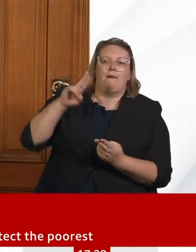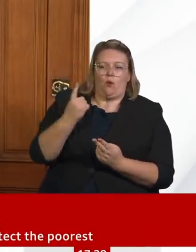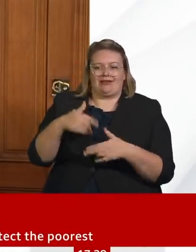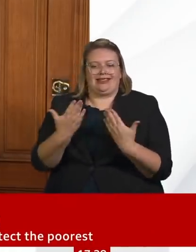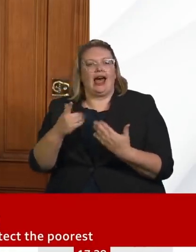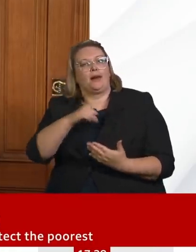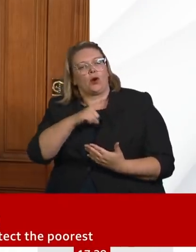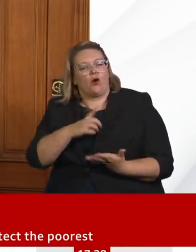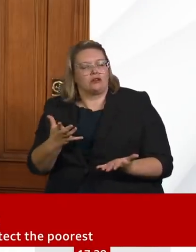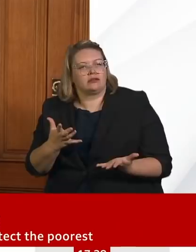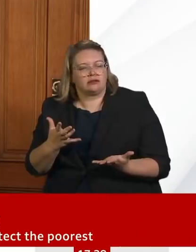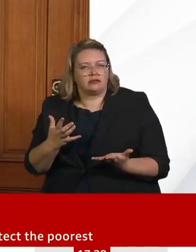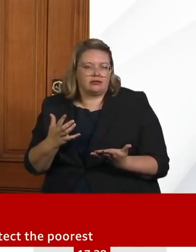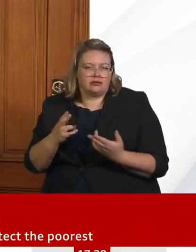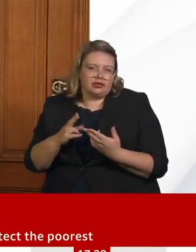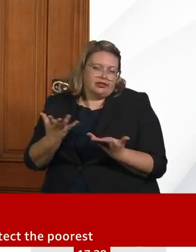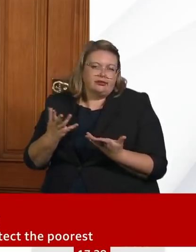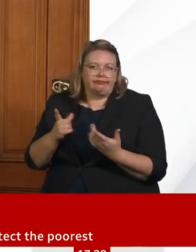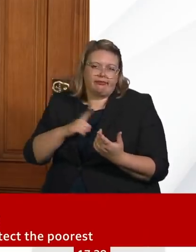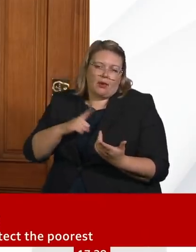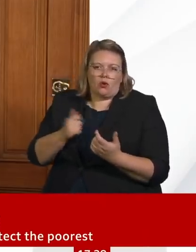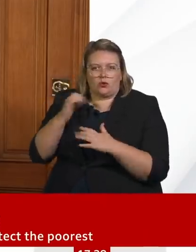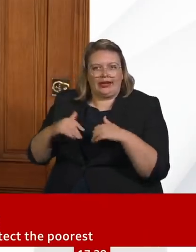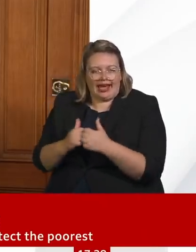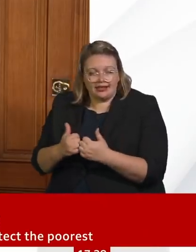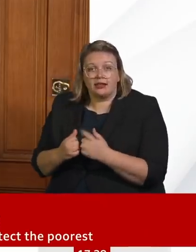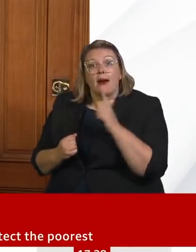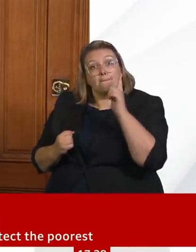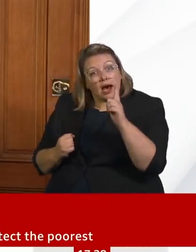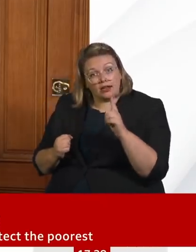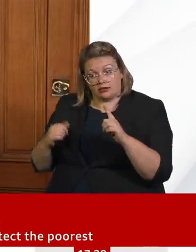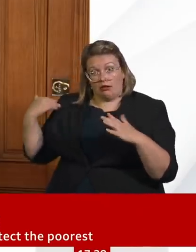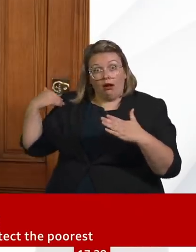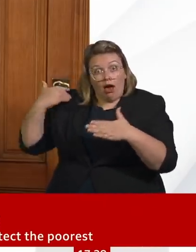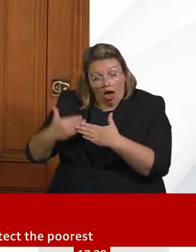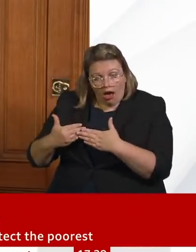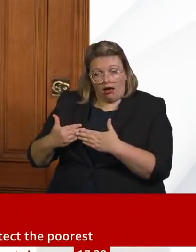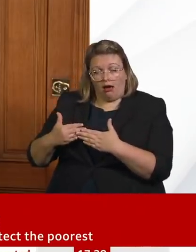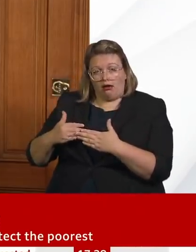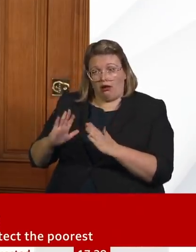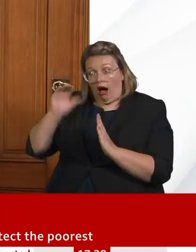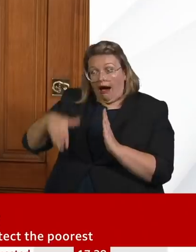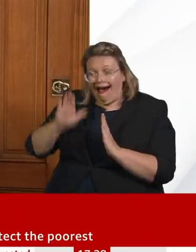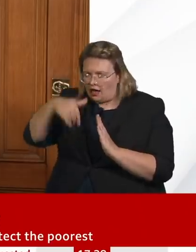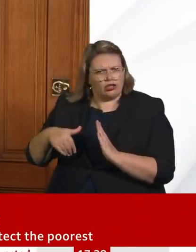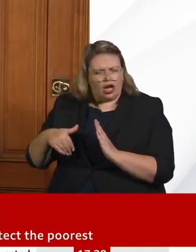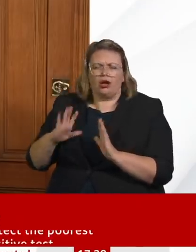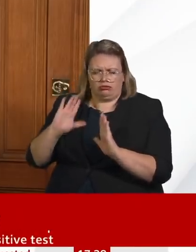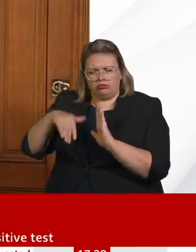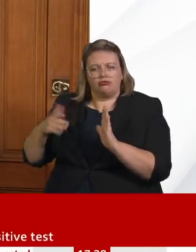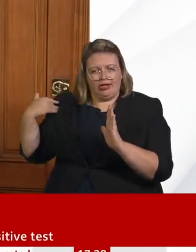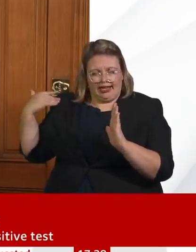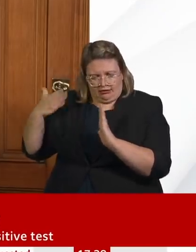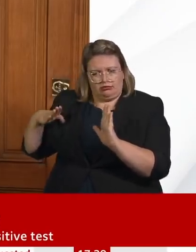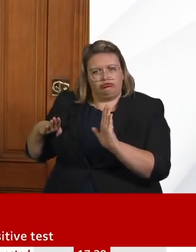But overall, is the trend upwards? Yes. Do I expect the trend in deaths to continue